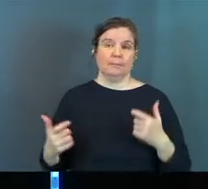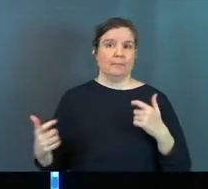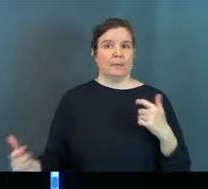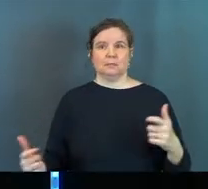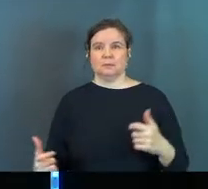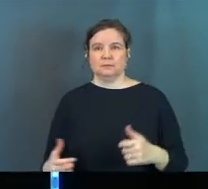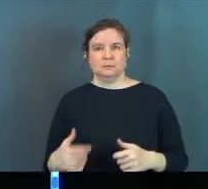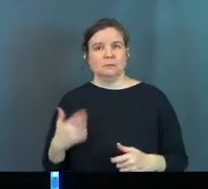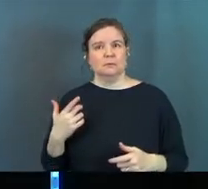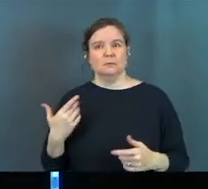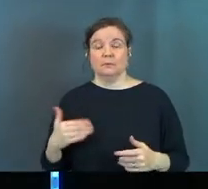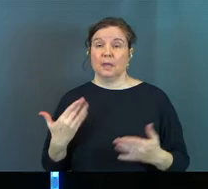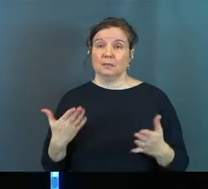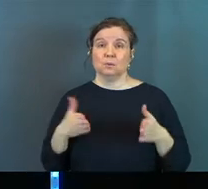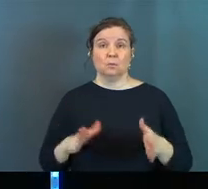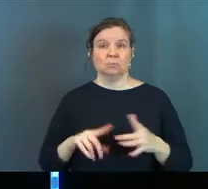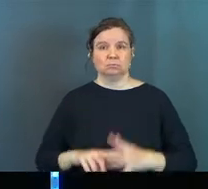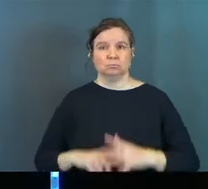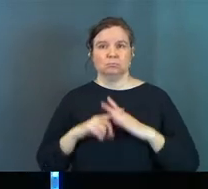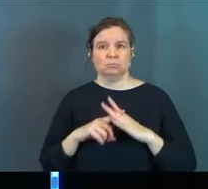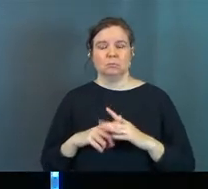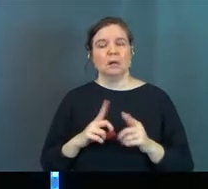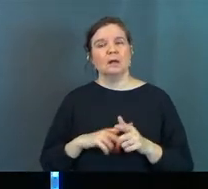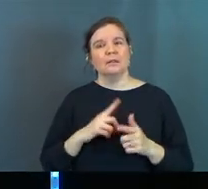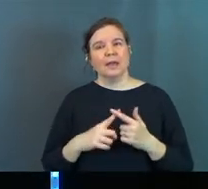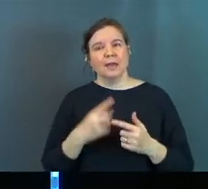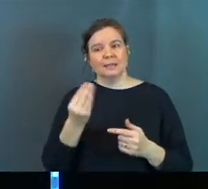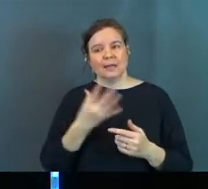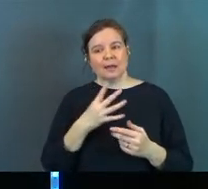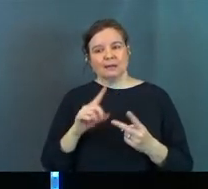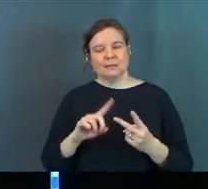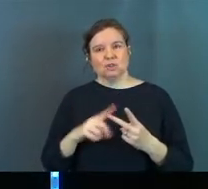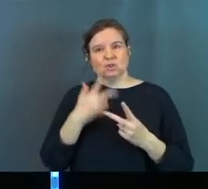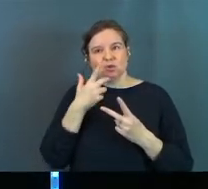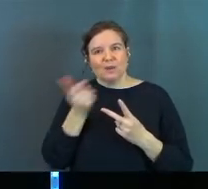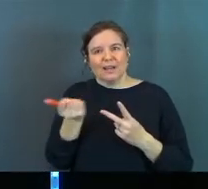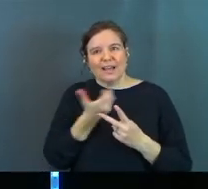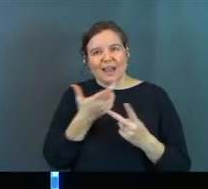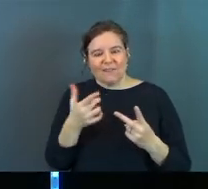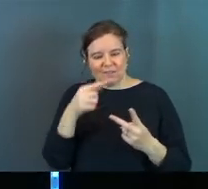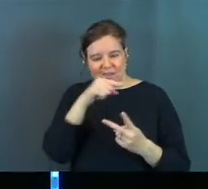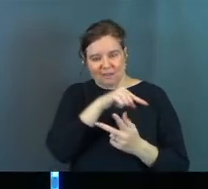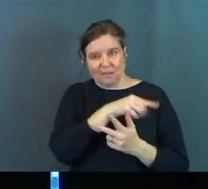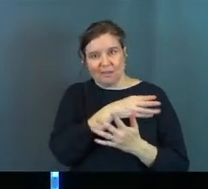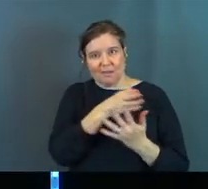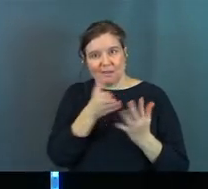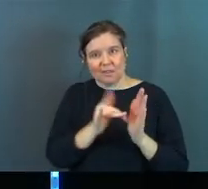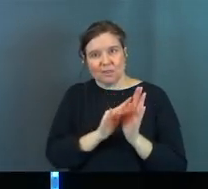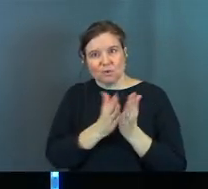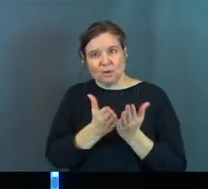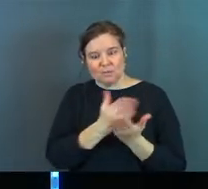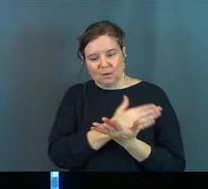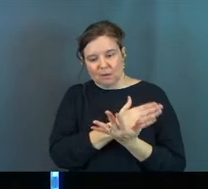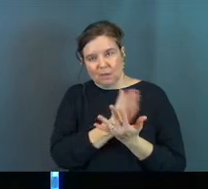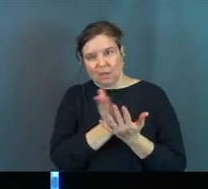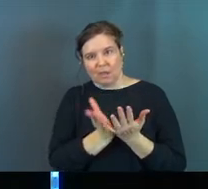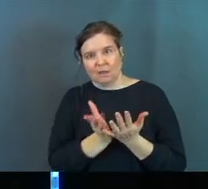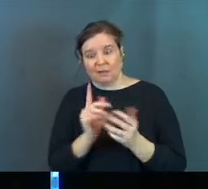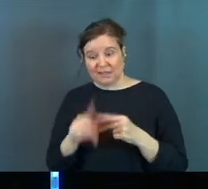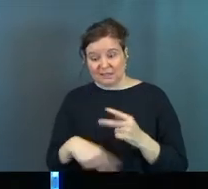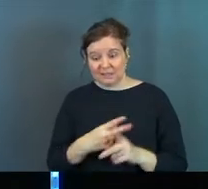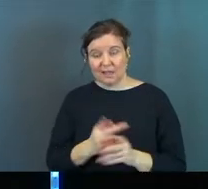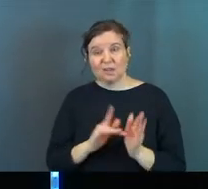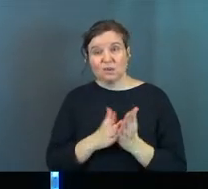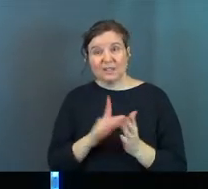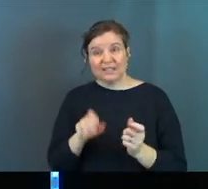Massive. That's the way that it begins. But then he tells us to trust everything that's in the scripture. And he says, these kinds of